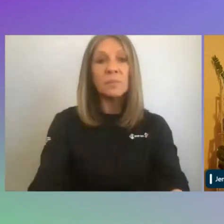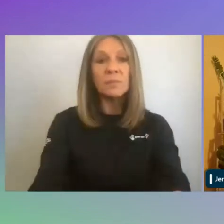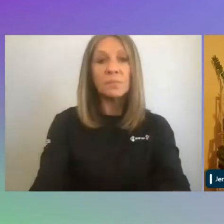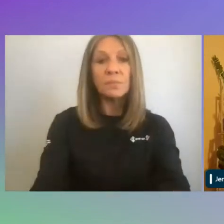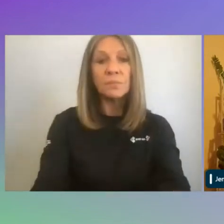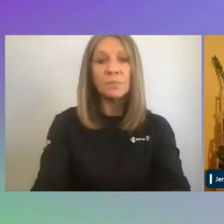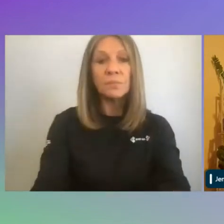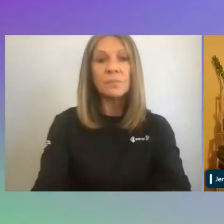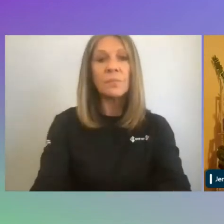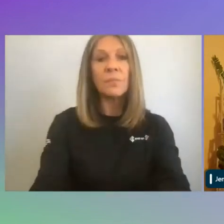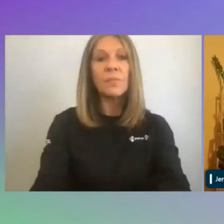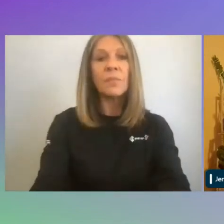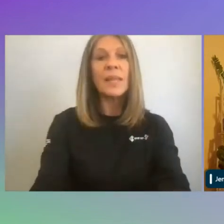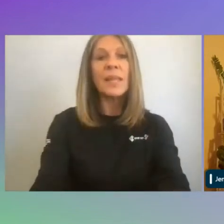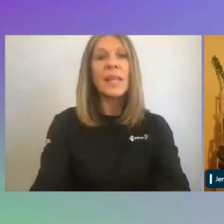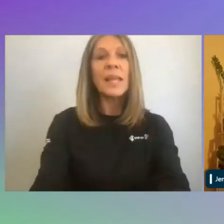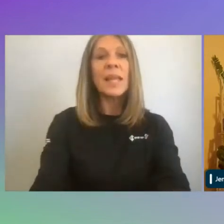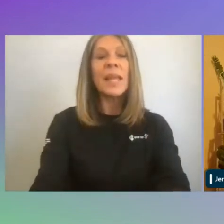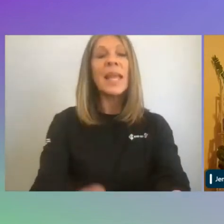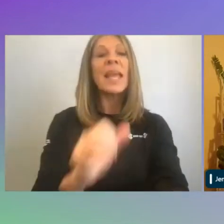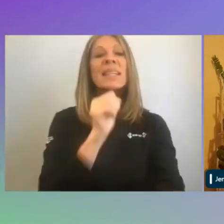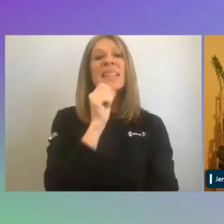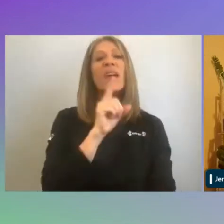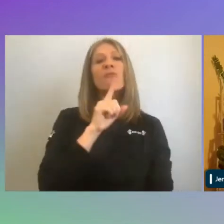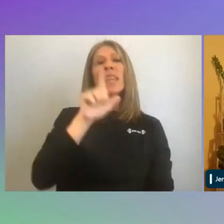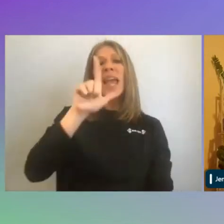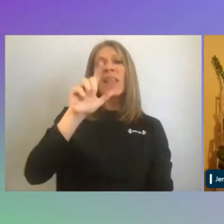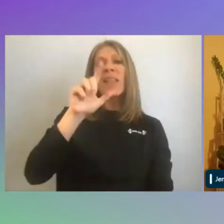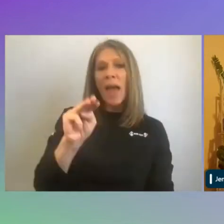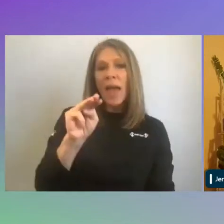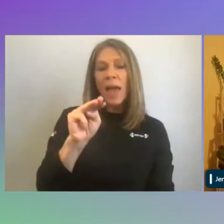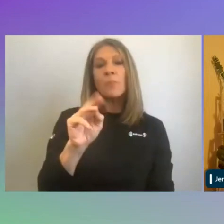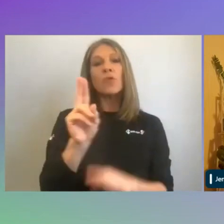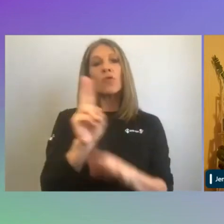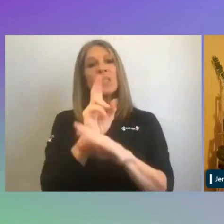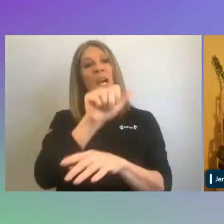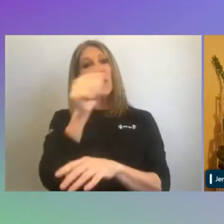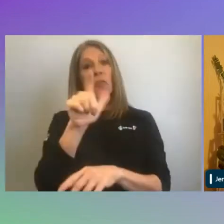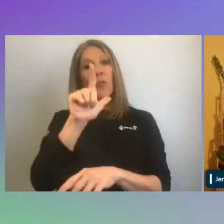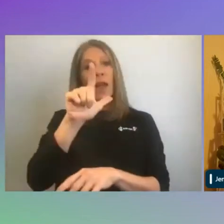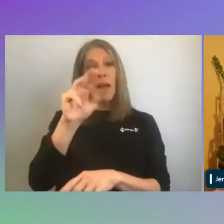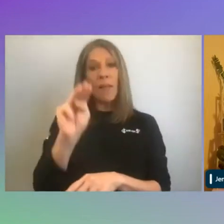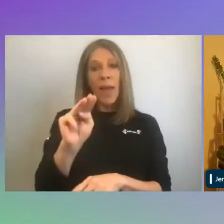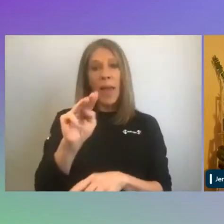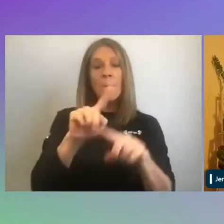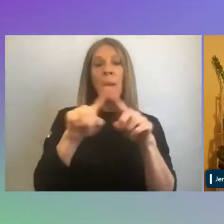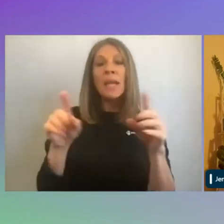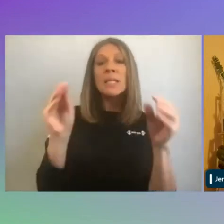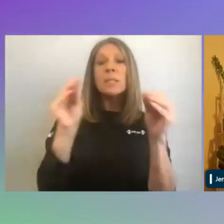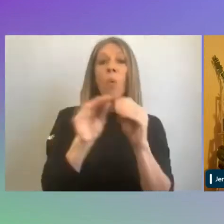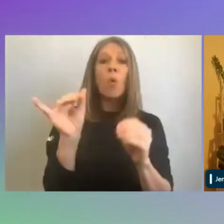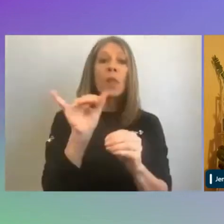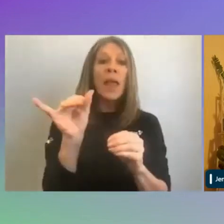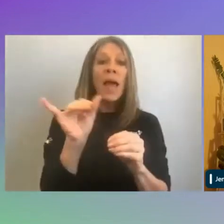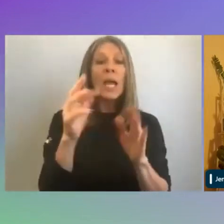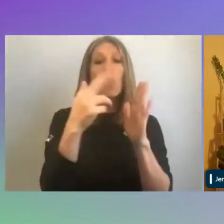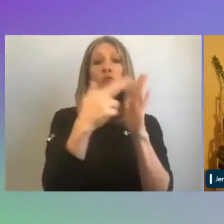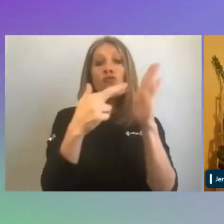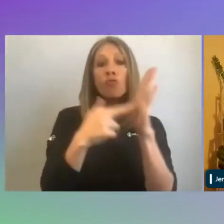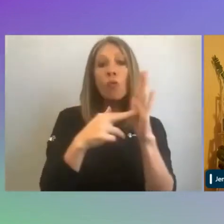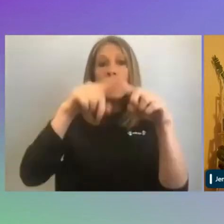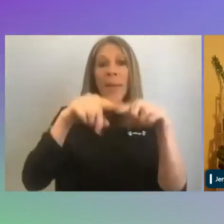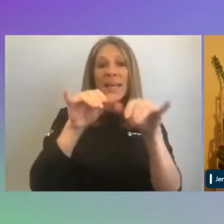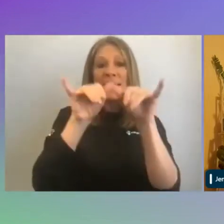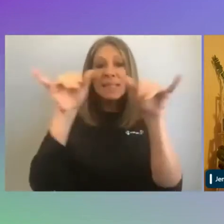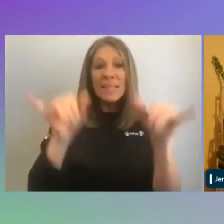So it's not an LLM ratting out another LLM. It's more like a rules-based